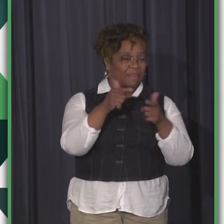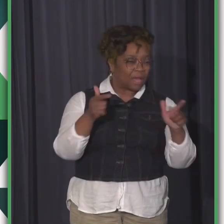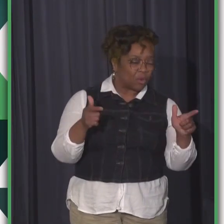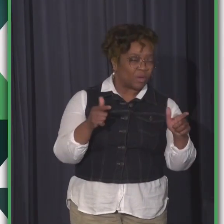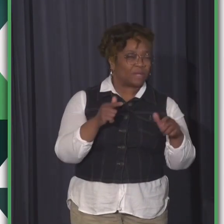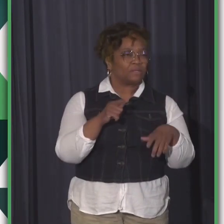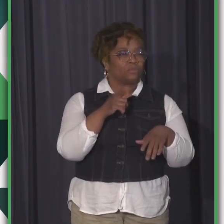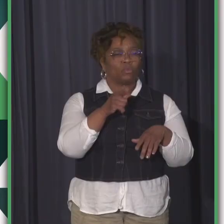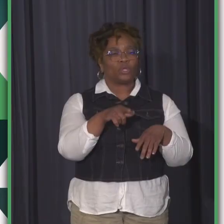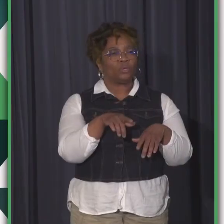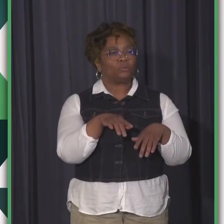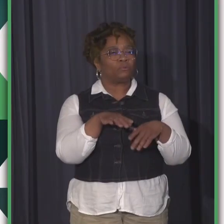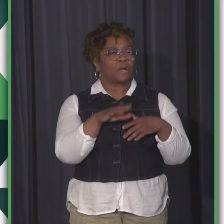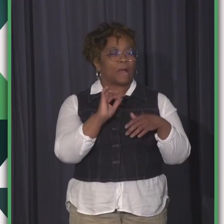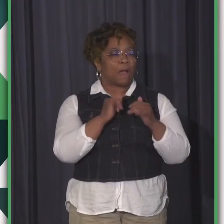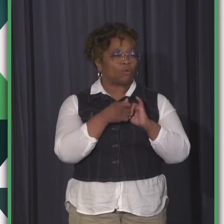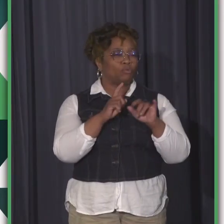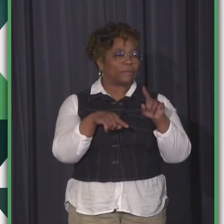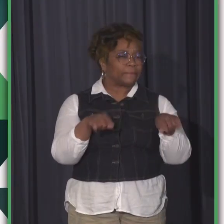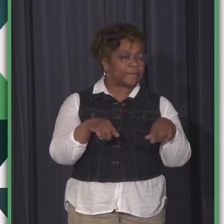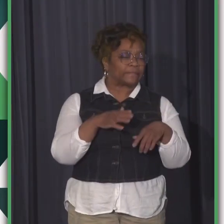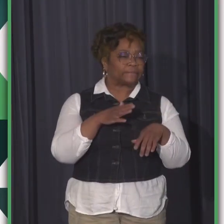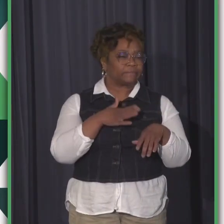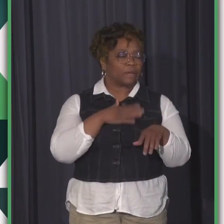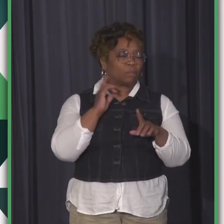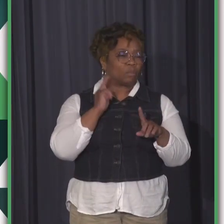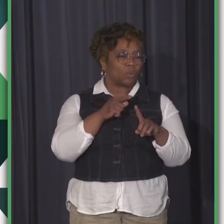that's really where I'm going with this question. So